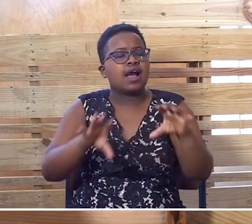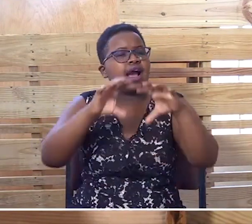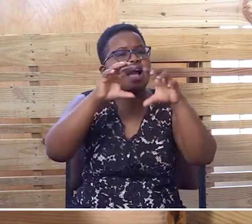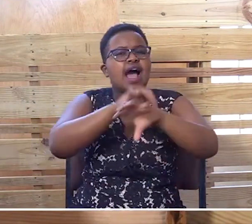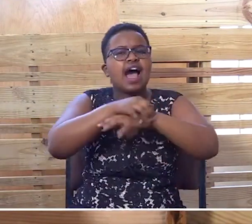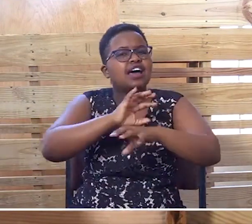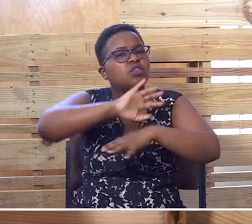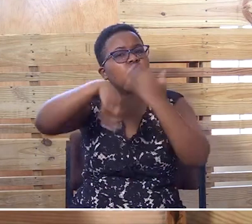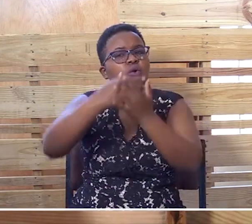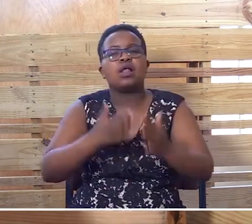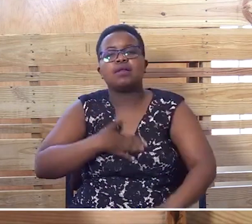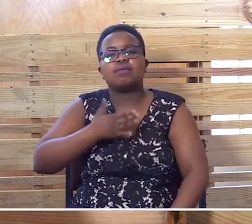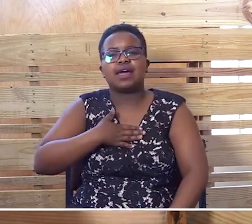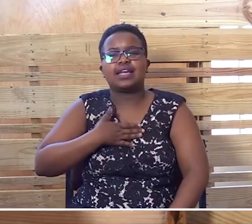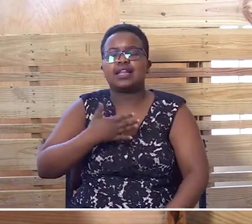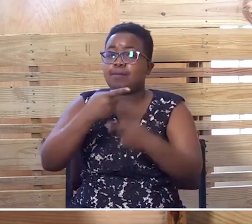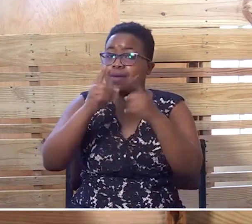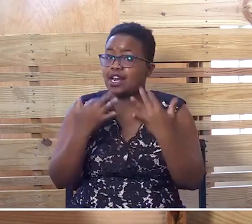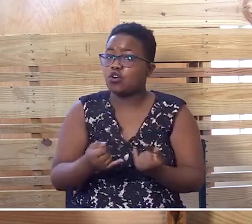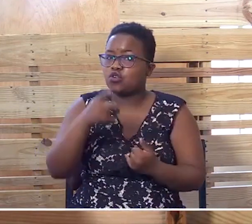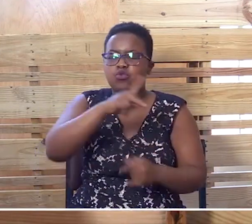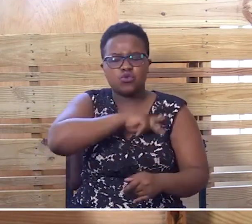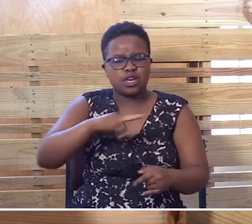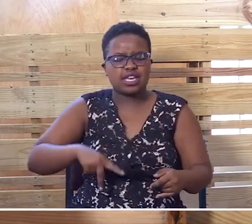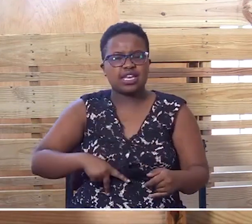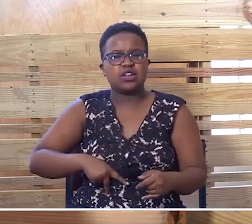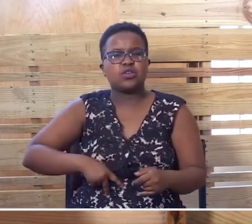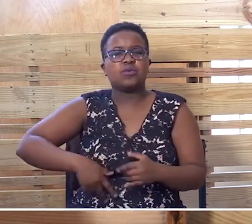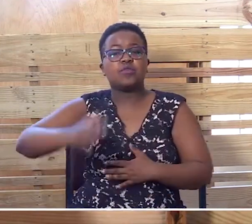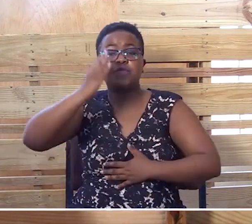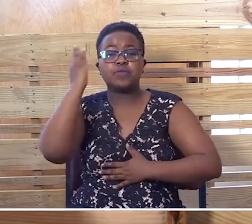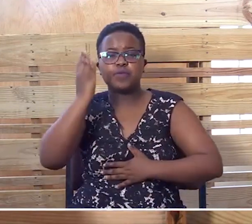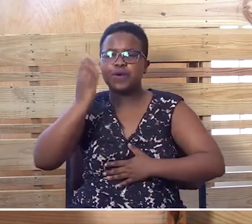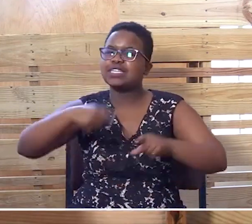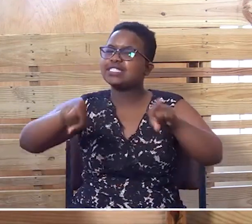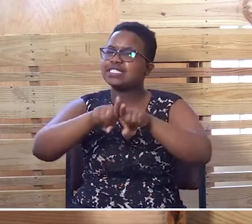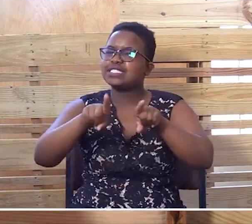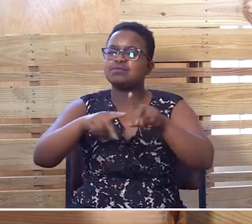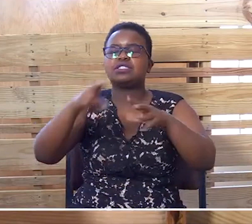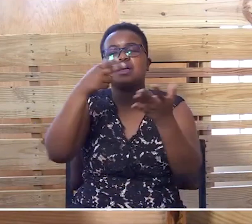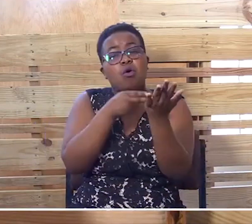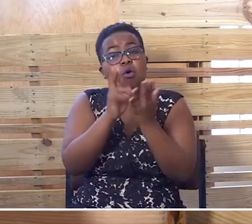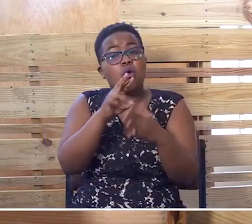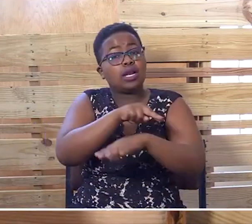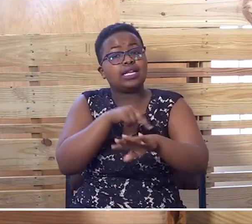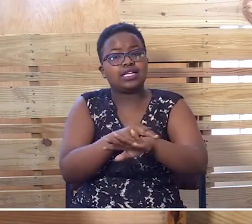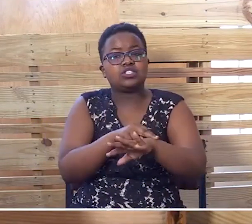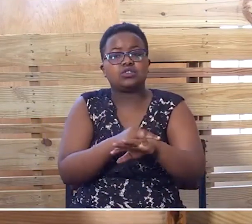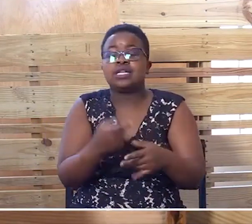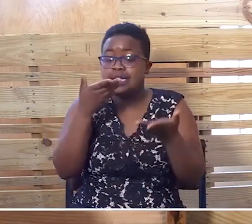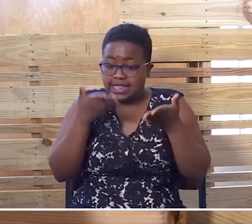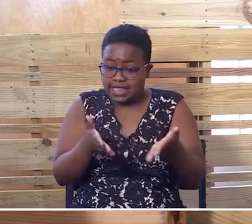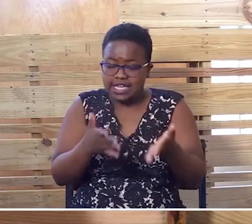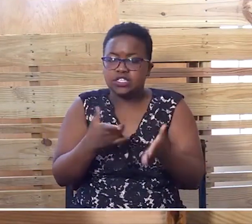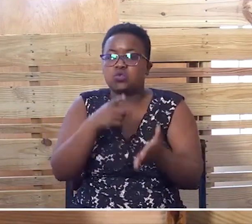will be for me a kingdom of priests and a holy nation. These are the words you are to speak to